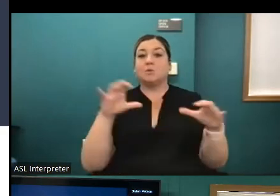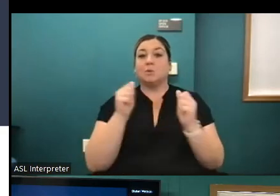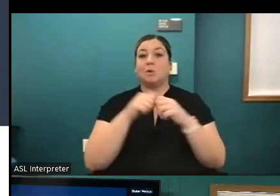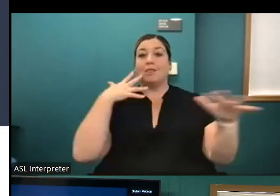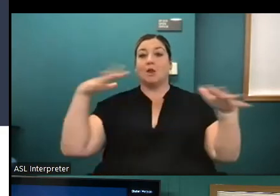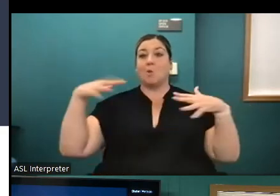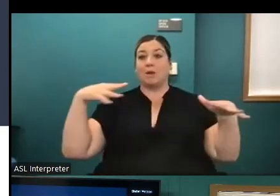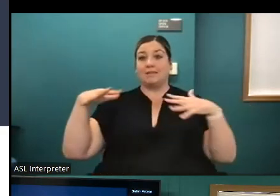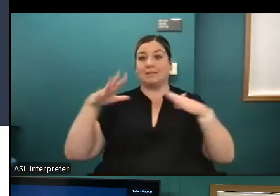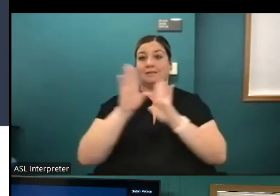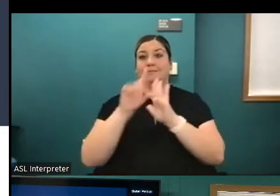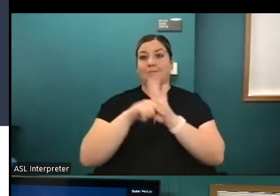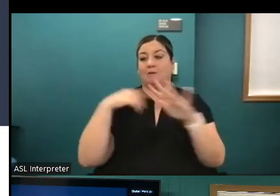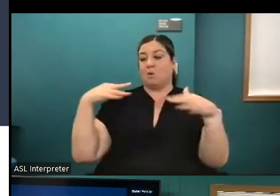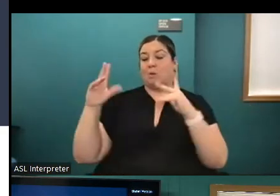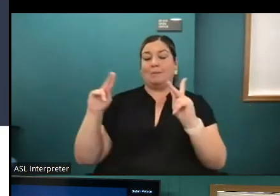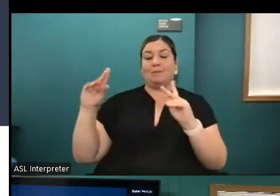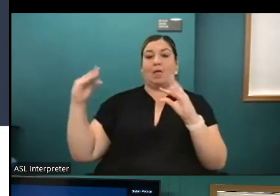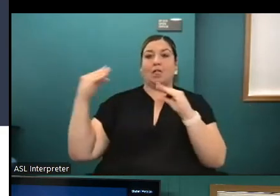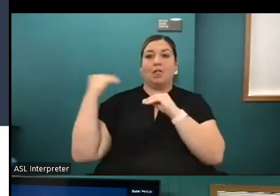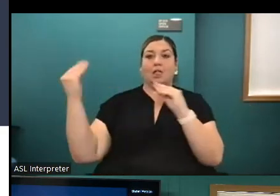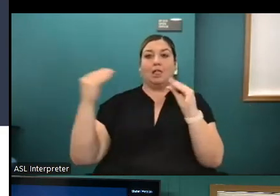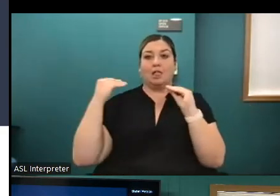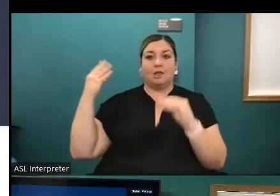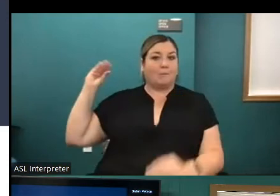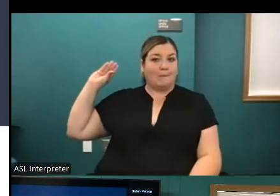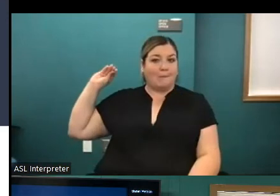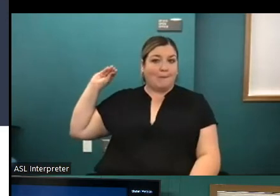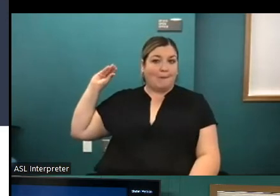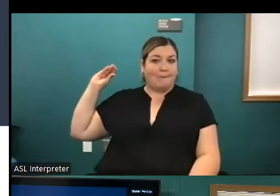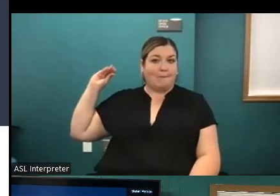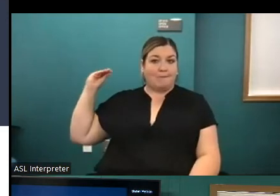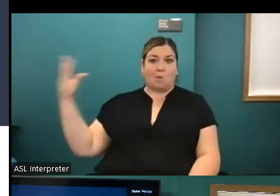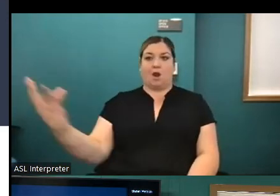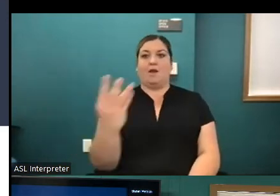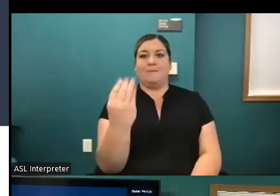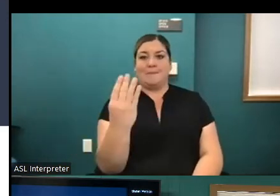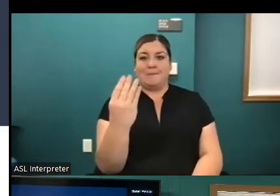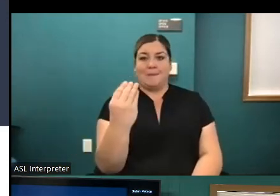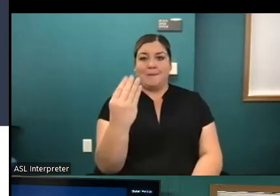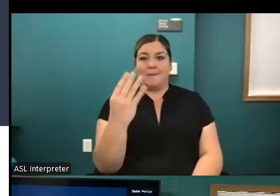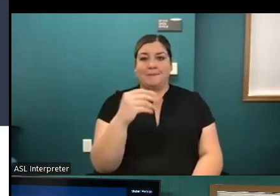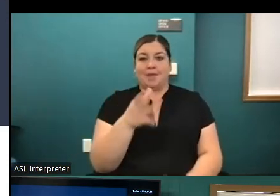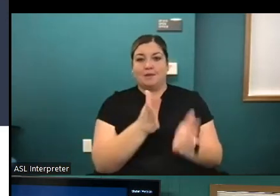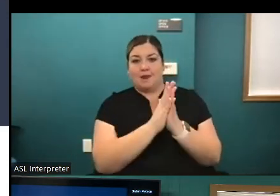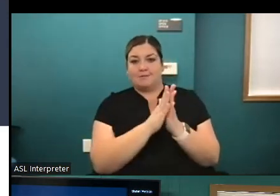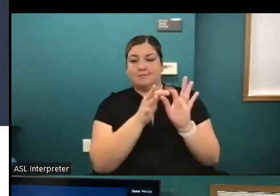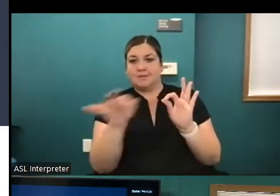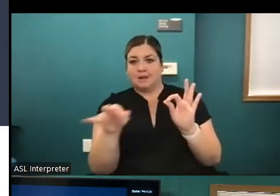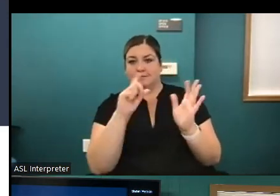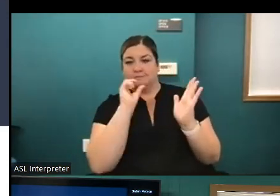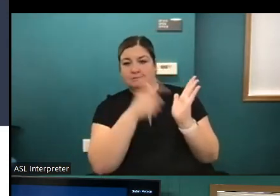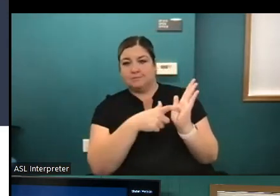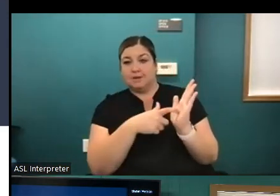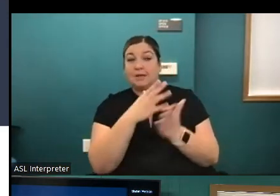we'll have background noise like people talking coming out of the back speaker or sometimes the front speaker if we want to make it really hard and see how they can